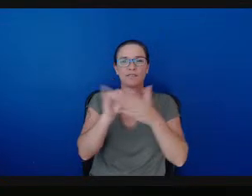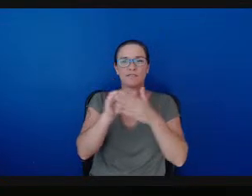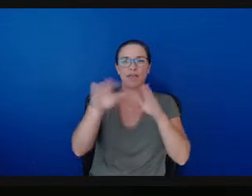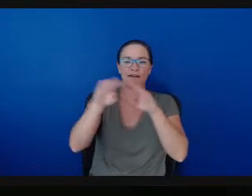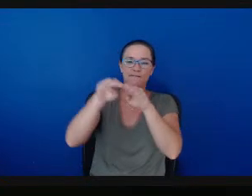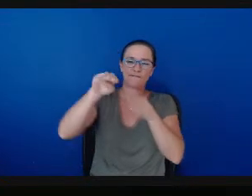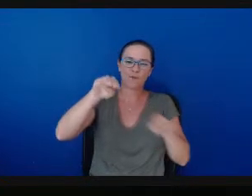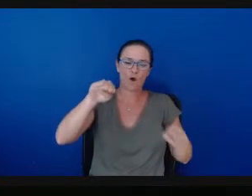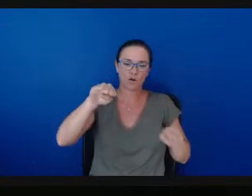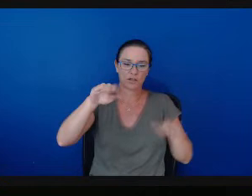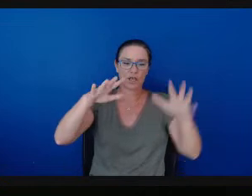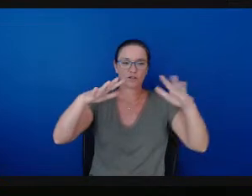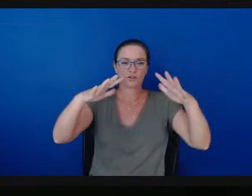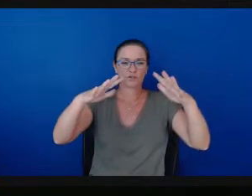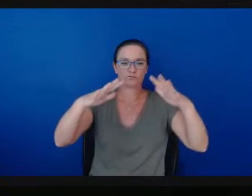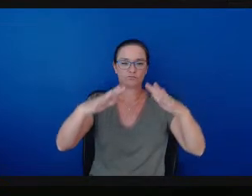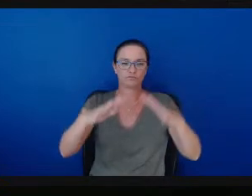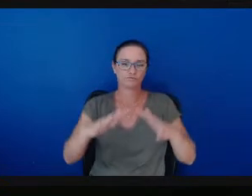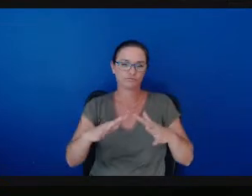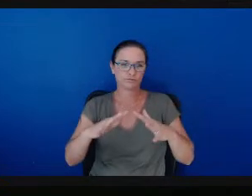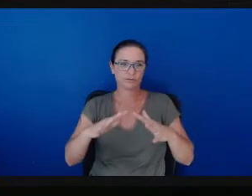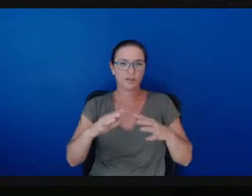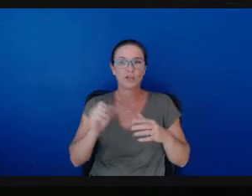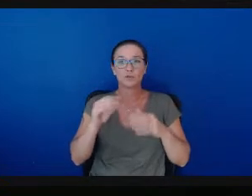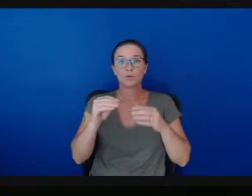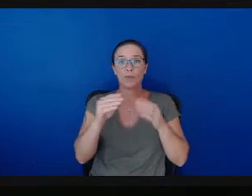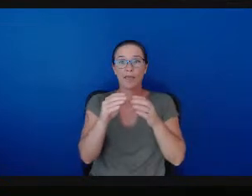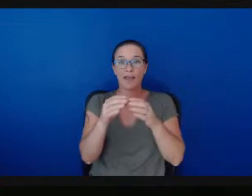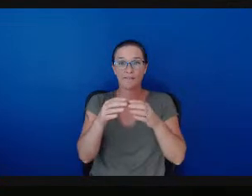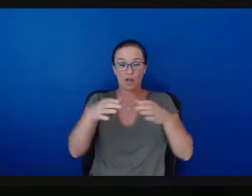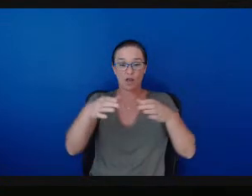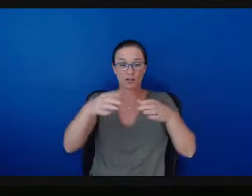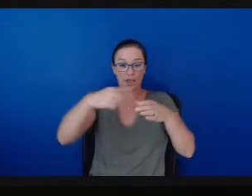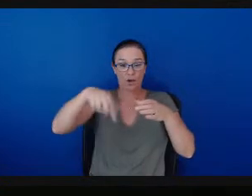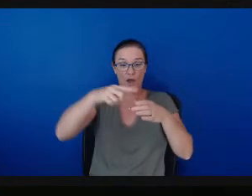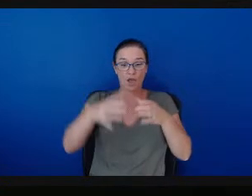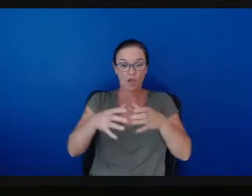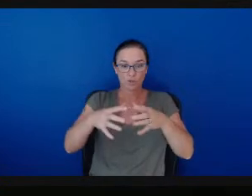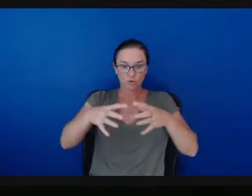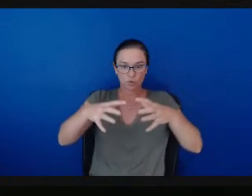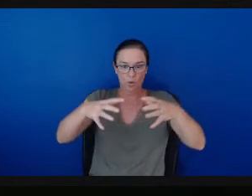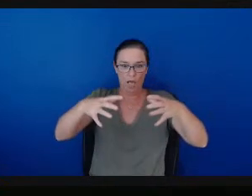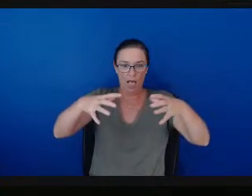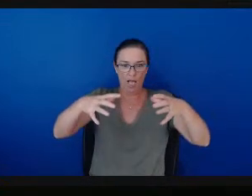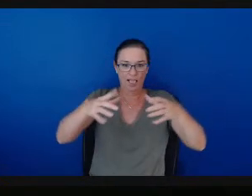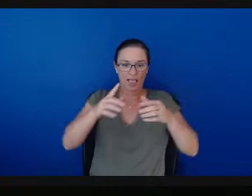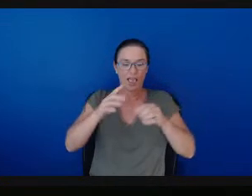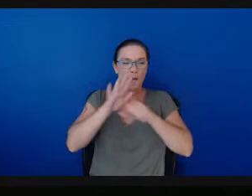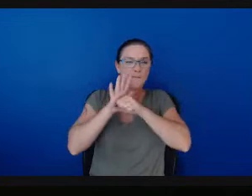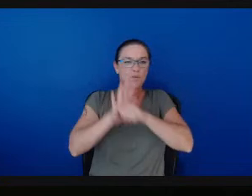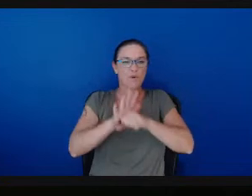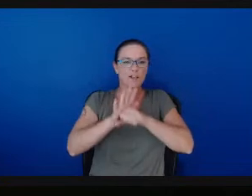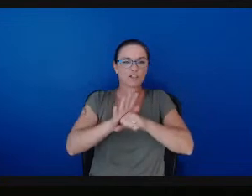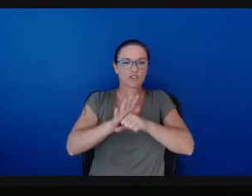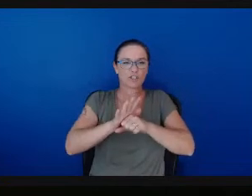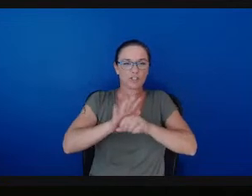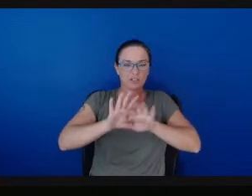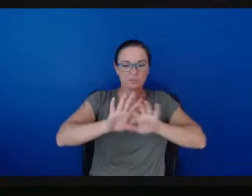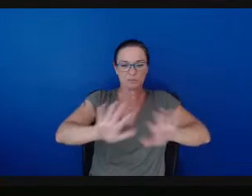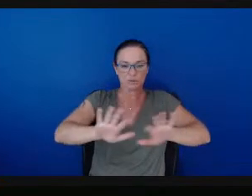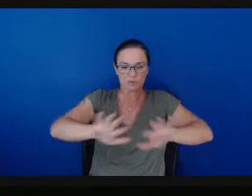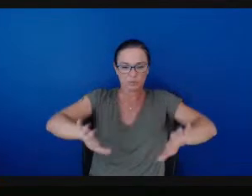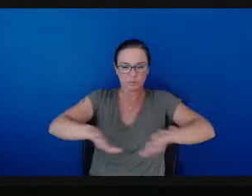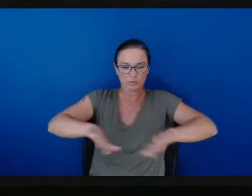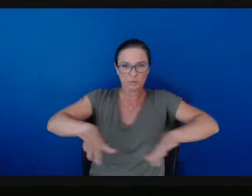discussed how the whole caldera is swelling. It puts pressure in all directions, right, including to the south. And this wedge of land over